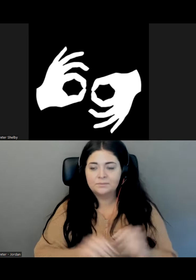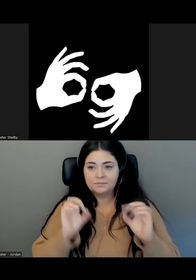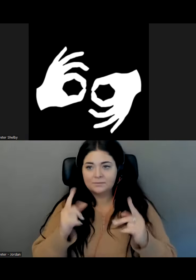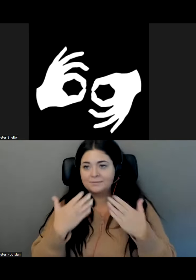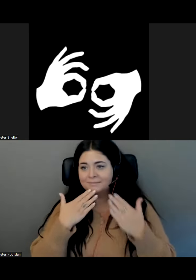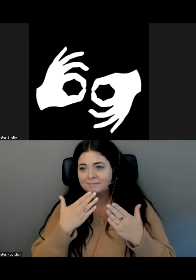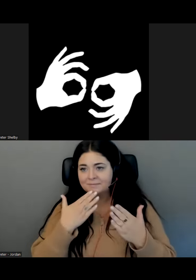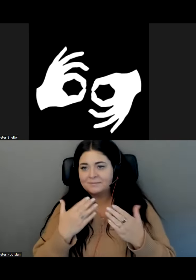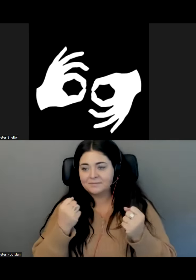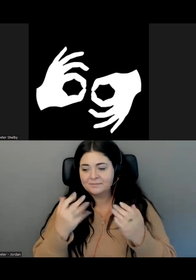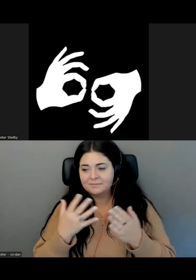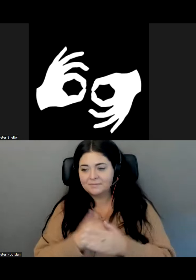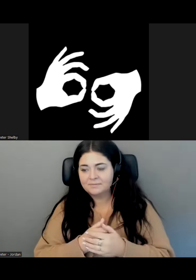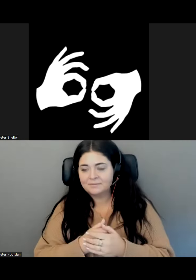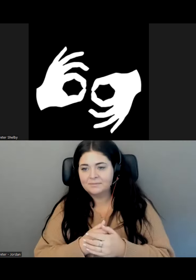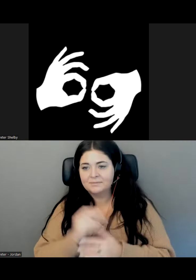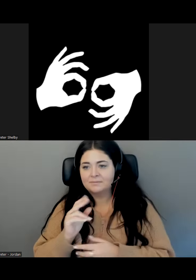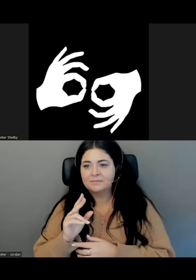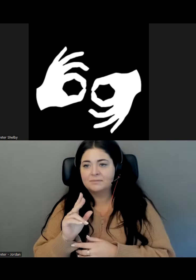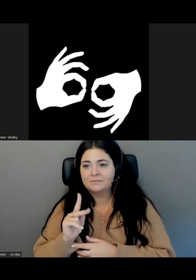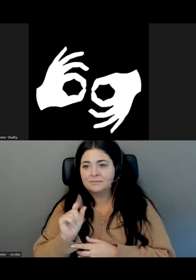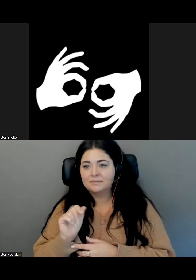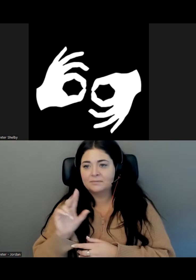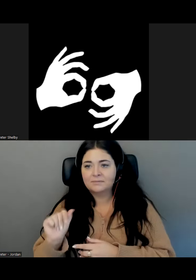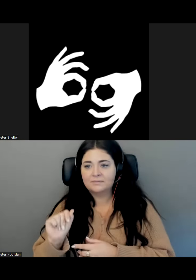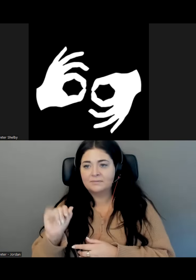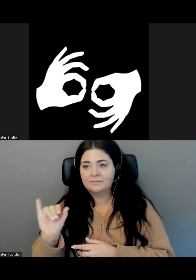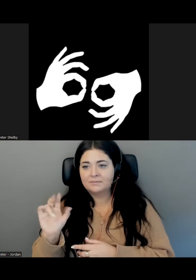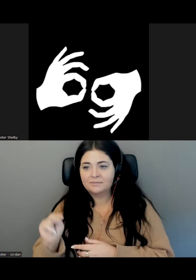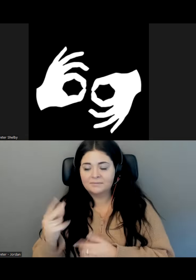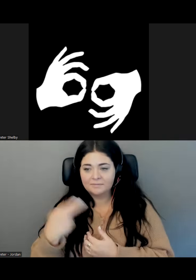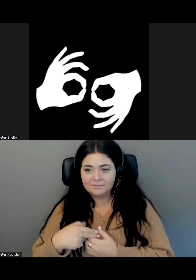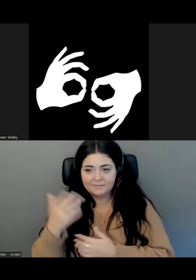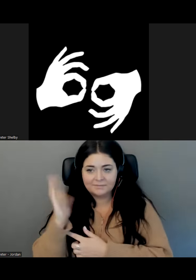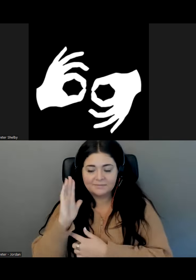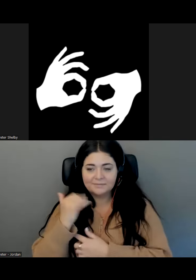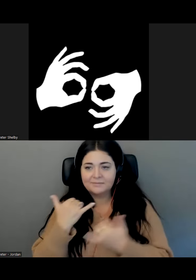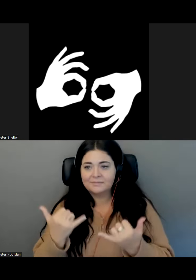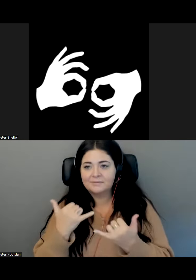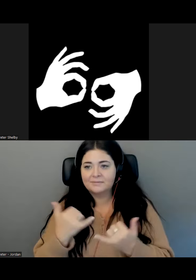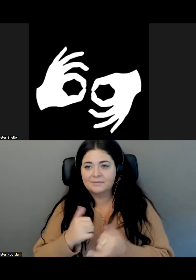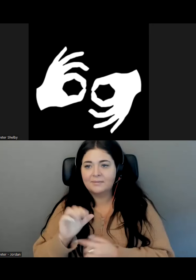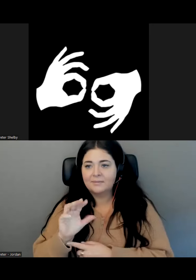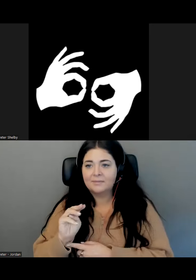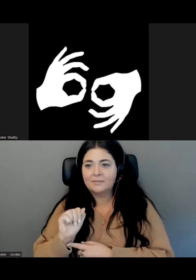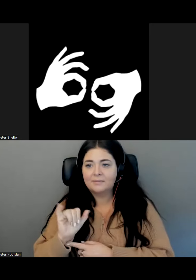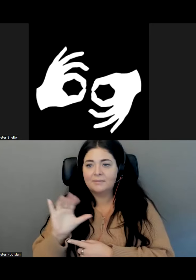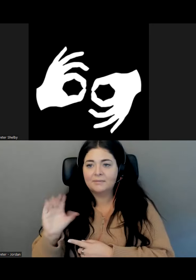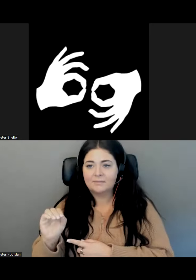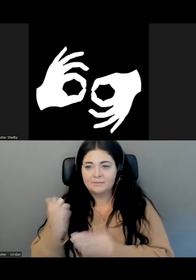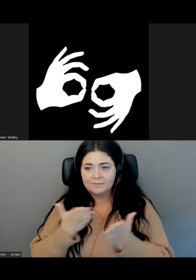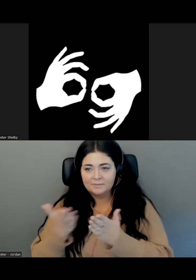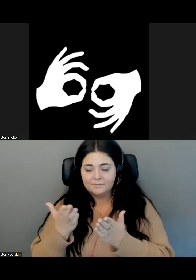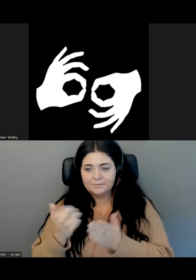thank Ian and Karla for joining today, and Maico Services.